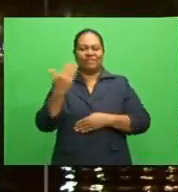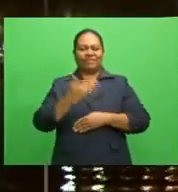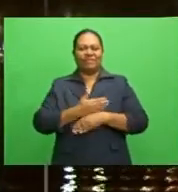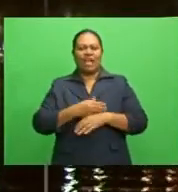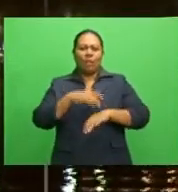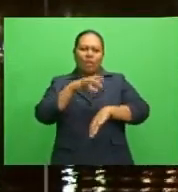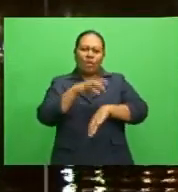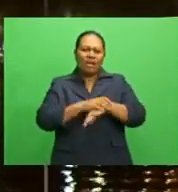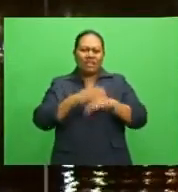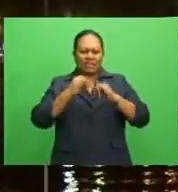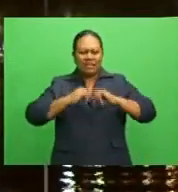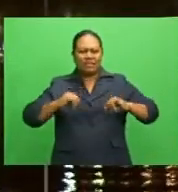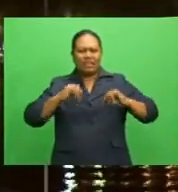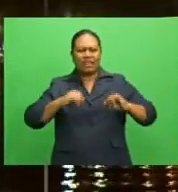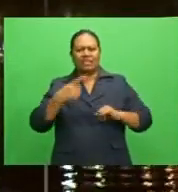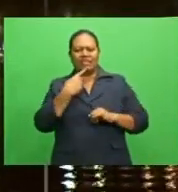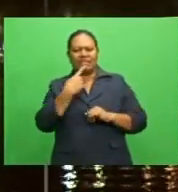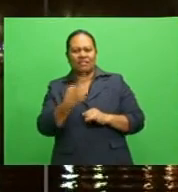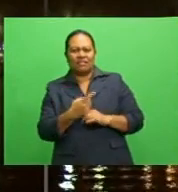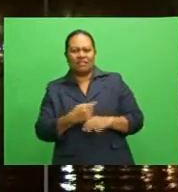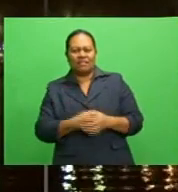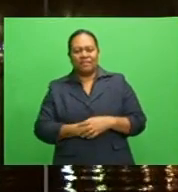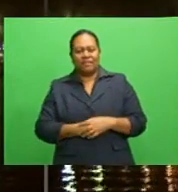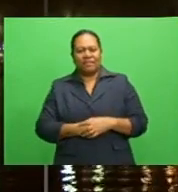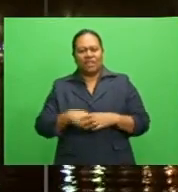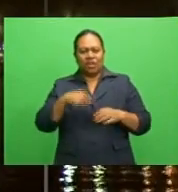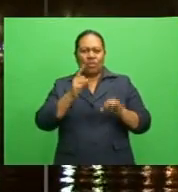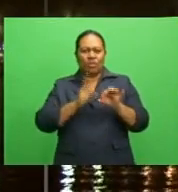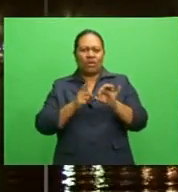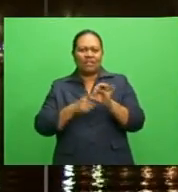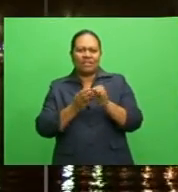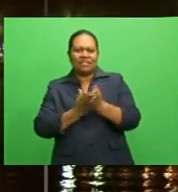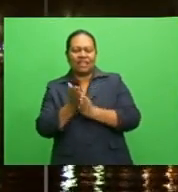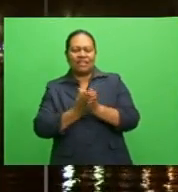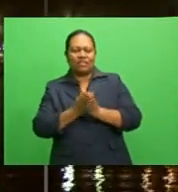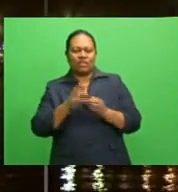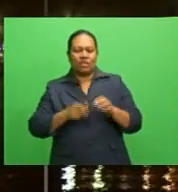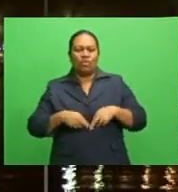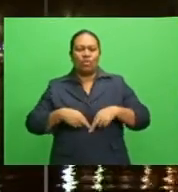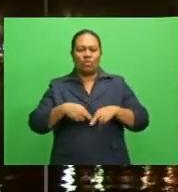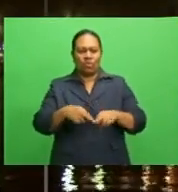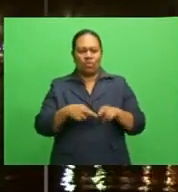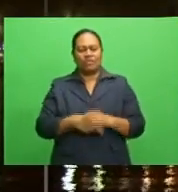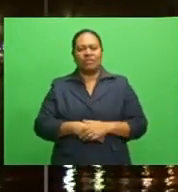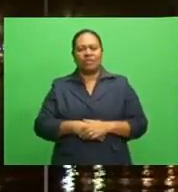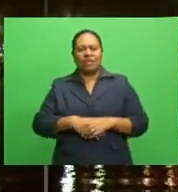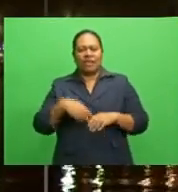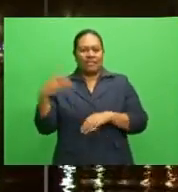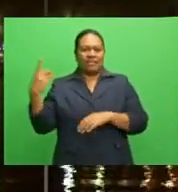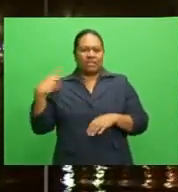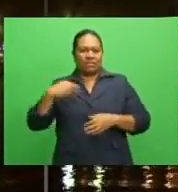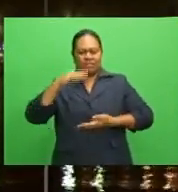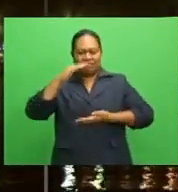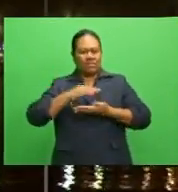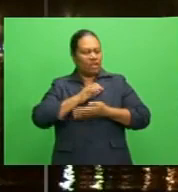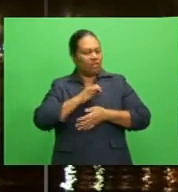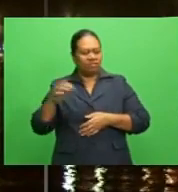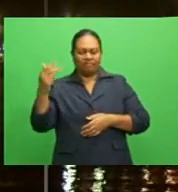police investigate alleged brutality. Questions over service road exemptions and duty reductions will not harm